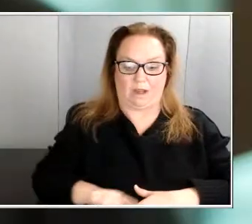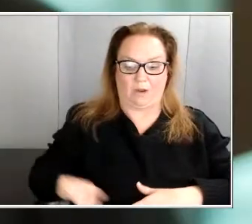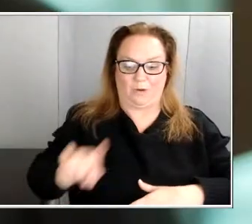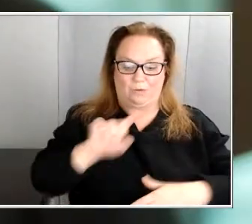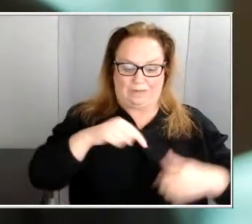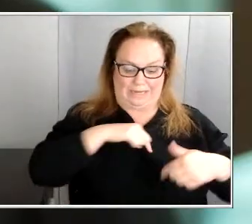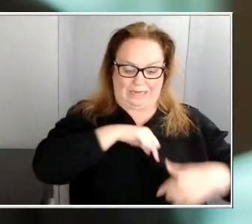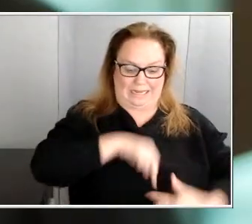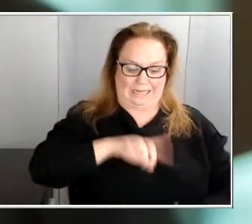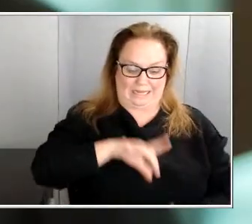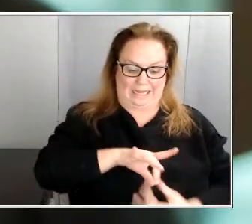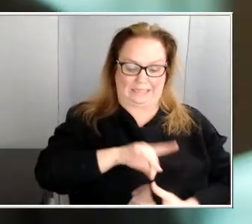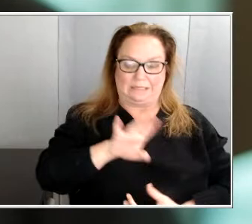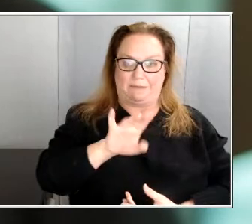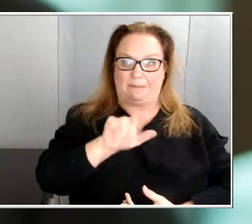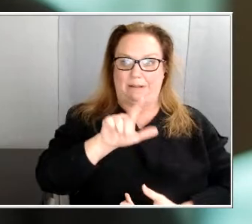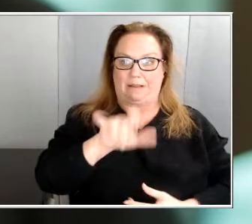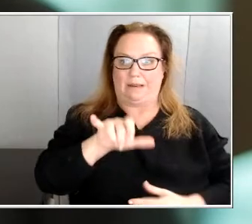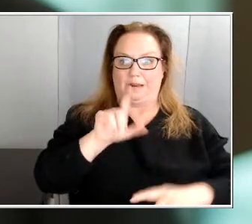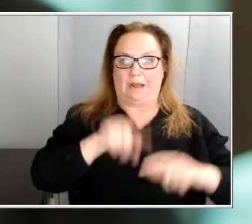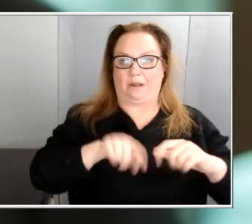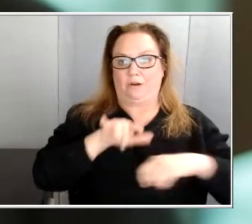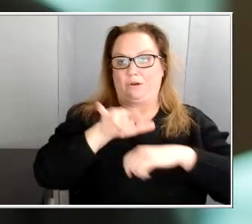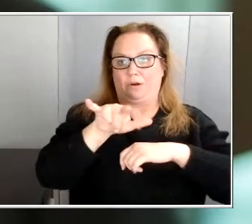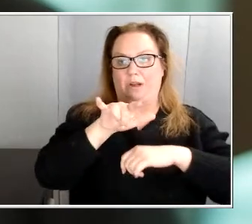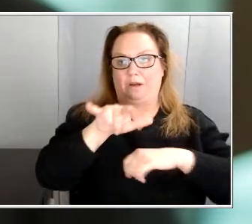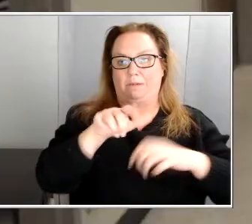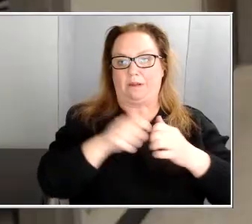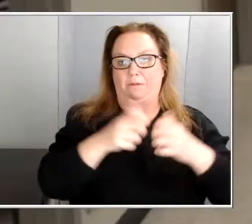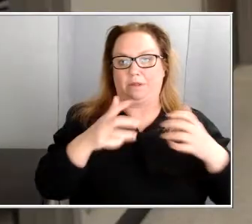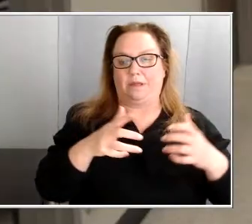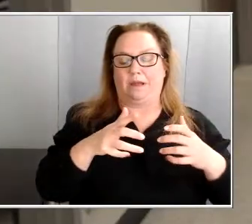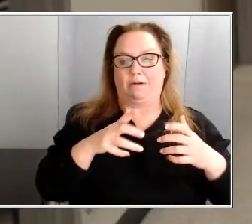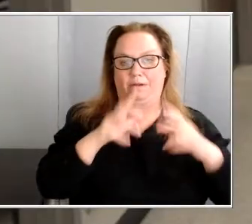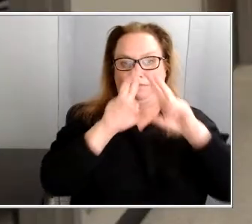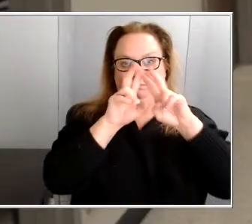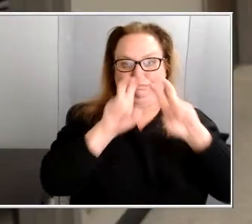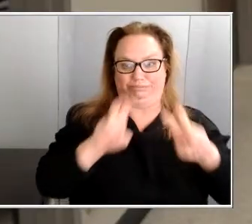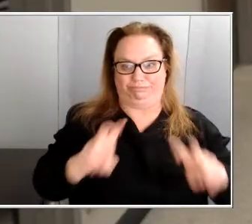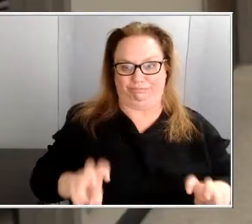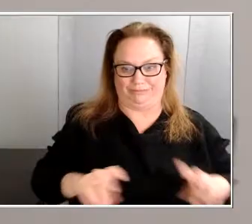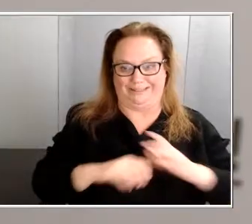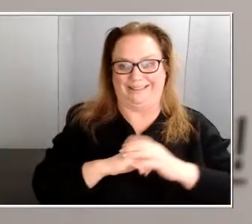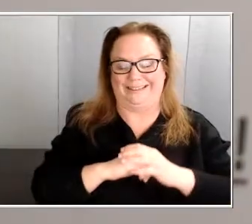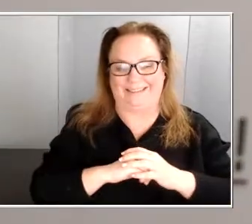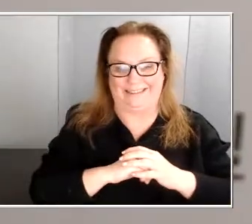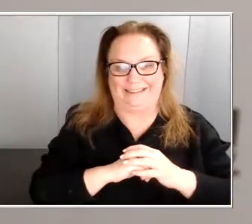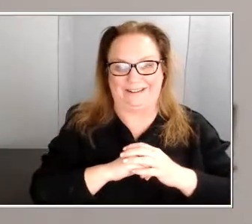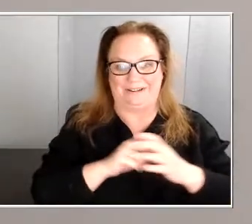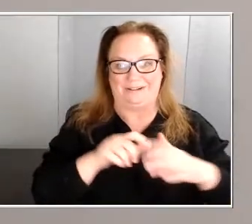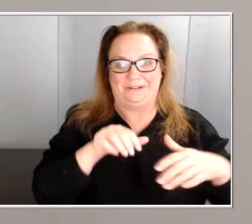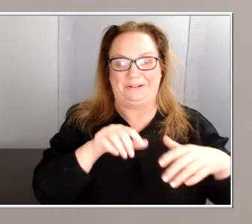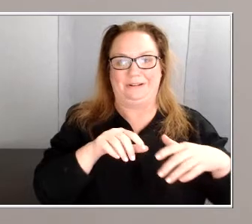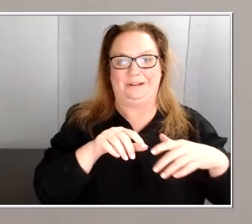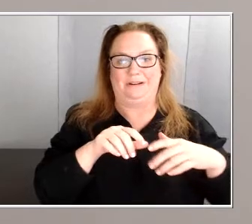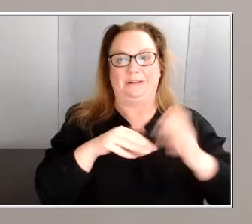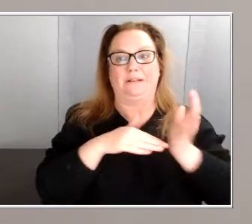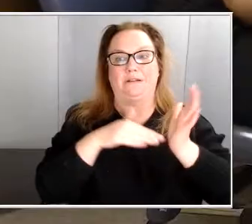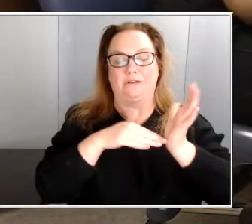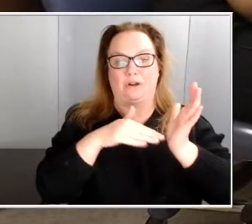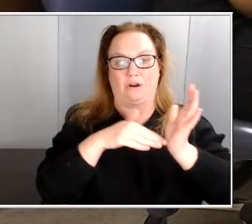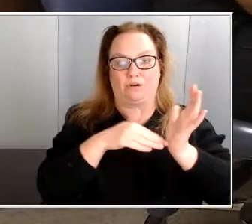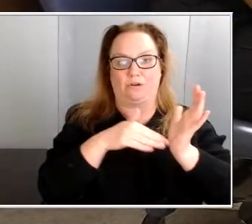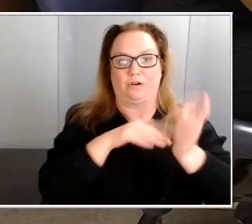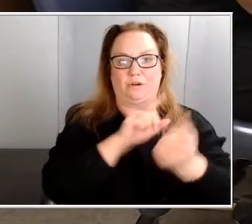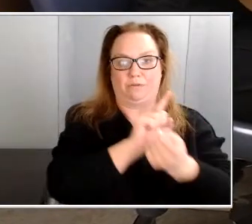wouldn't be able to get on an airplane probably without a lot of scrutiny. I'll make sure when Dr. Roldan, who you'll meet